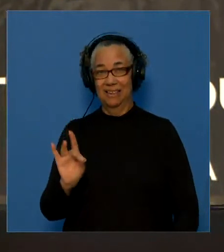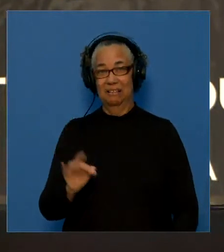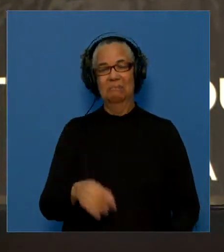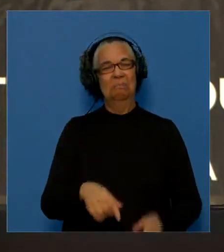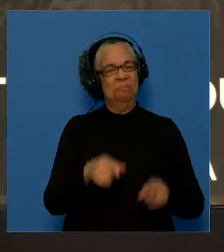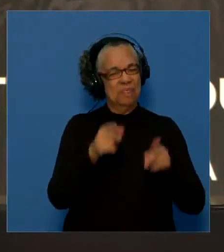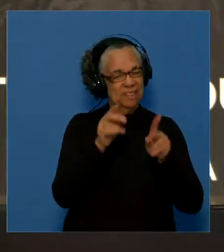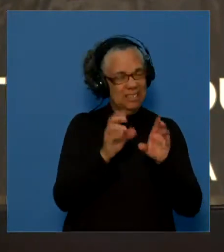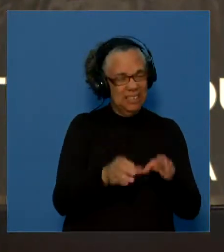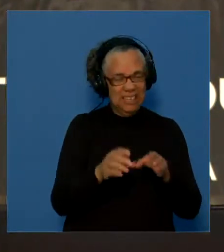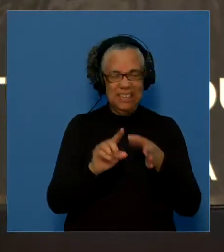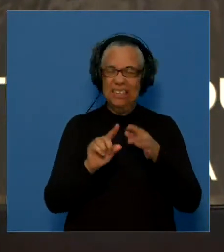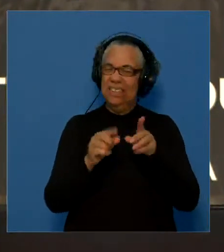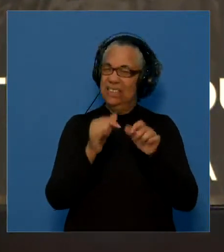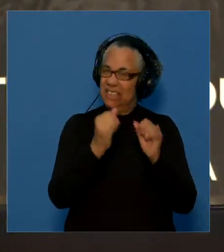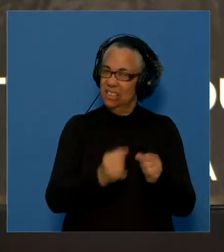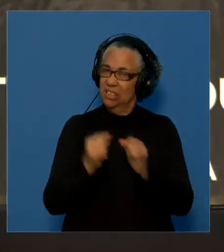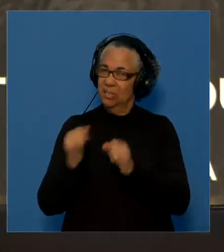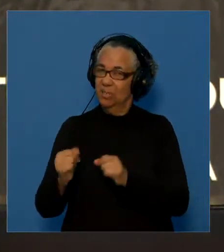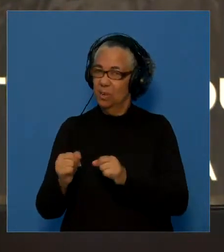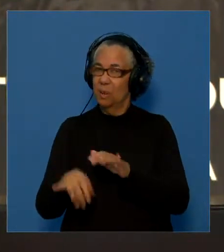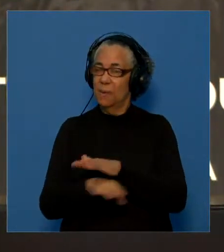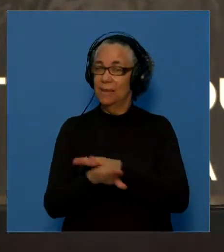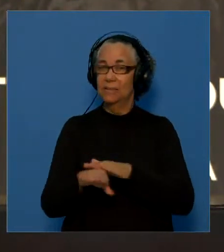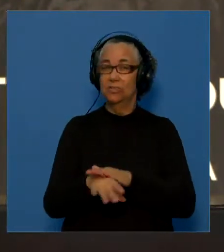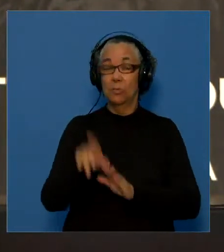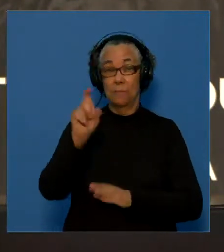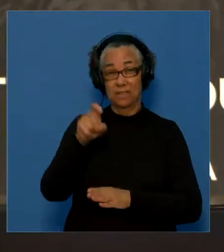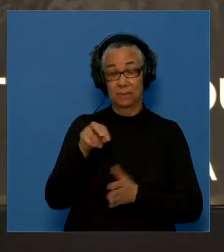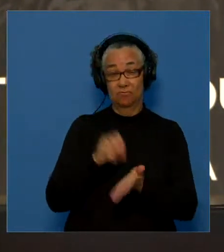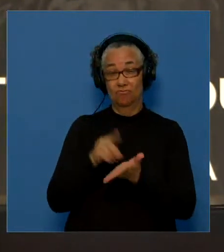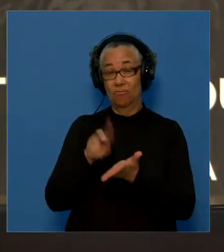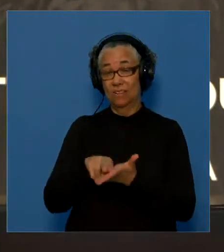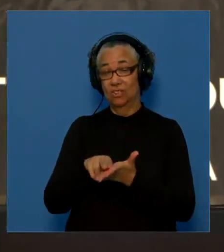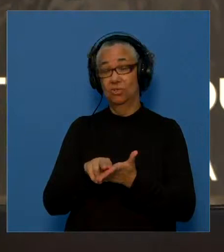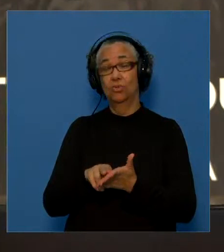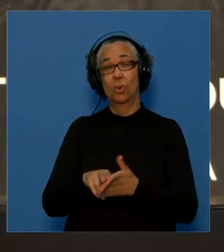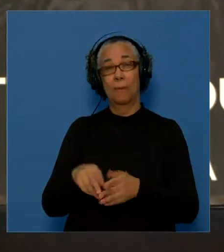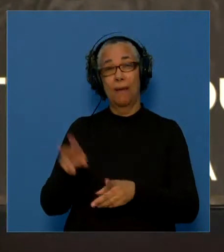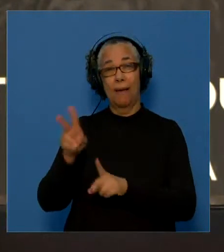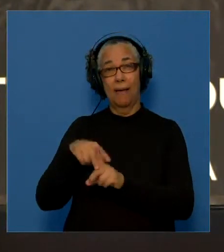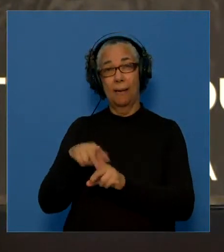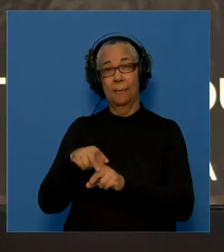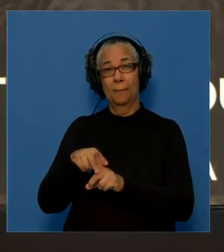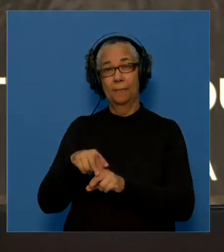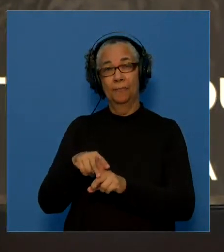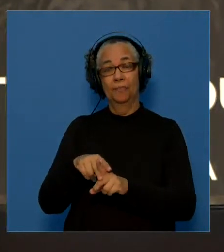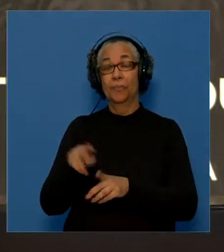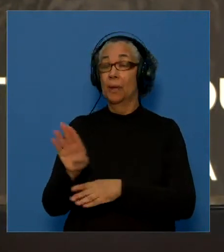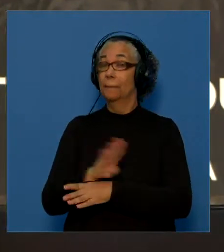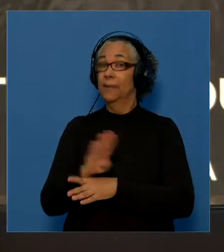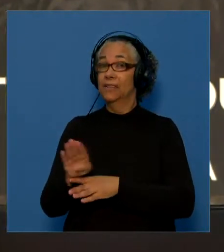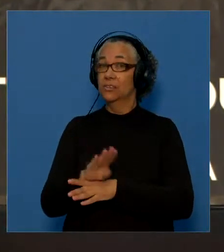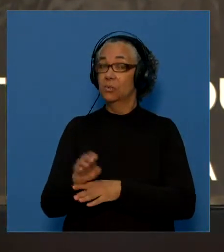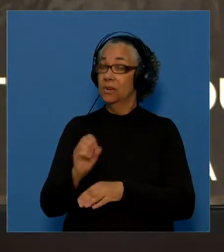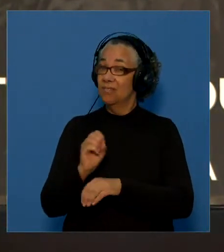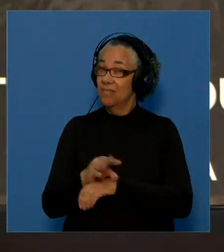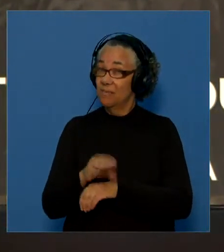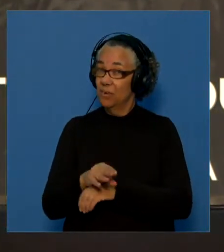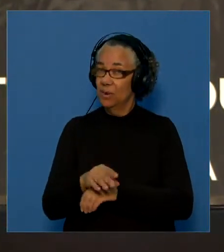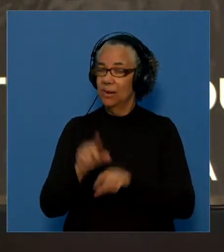and businesses must be registered with BEDC to apply. Businesses who have been impacted can go